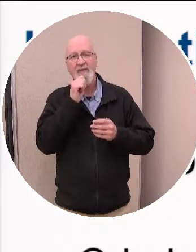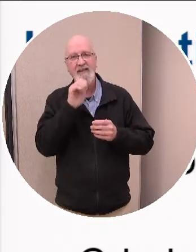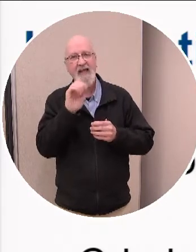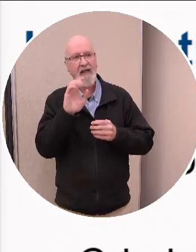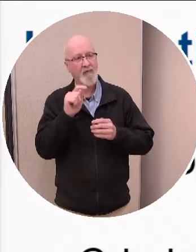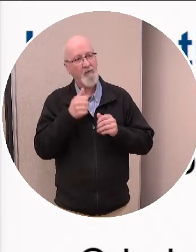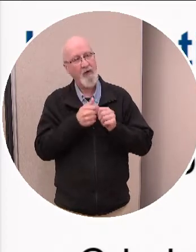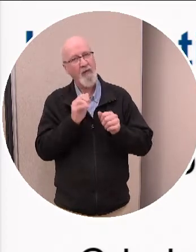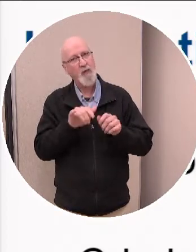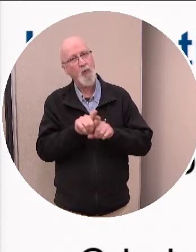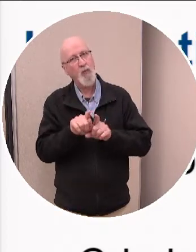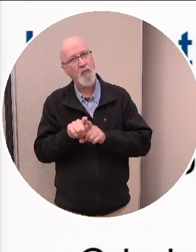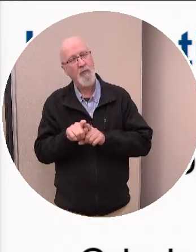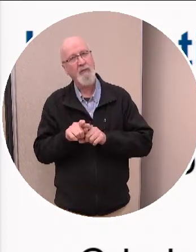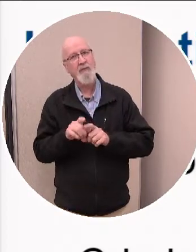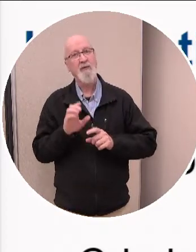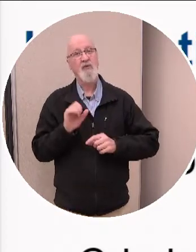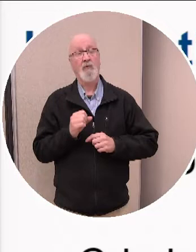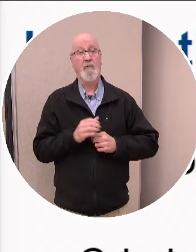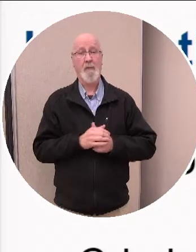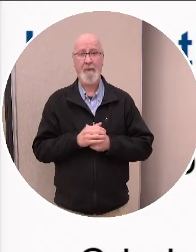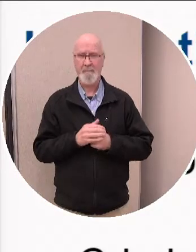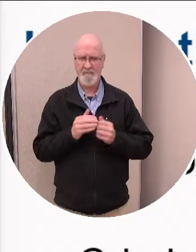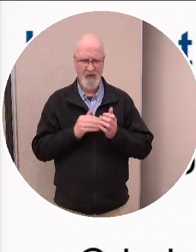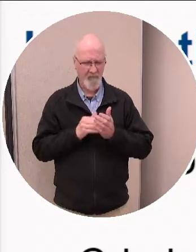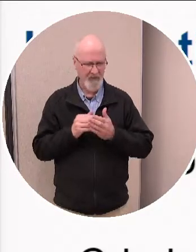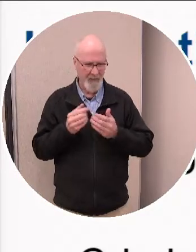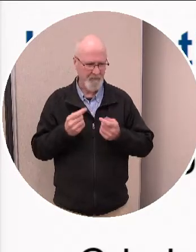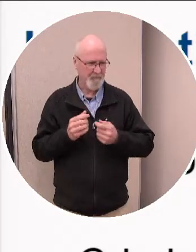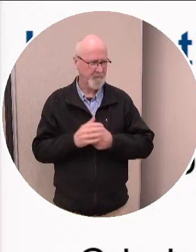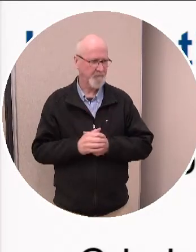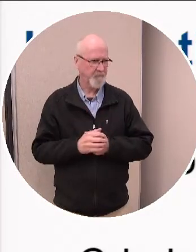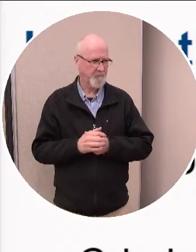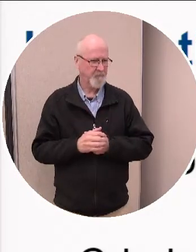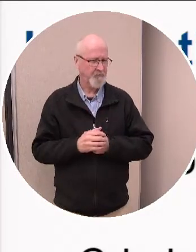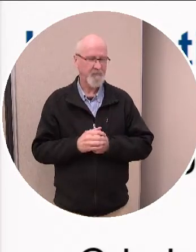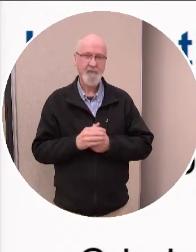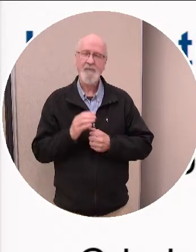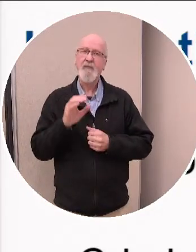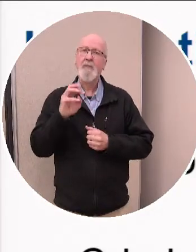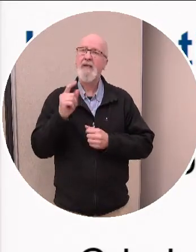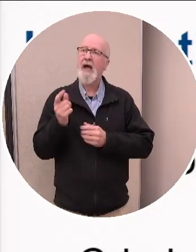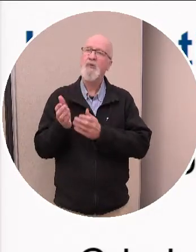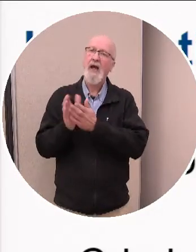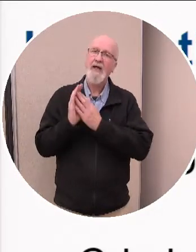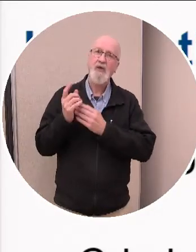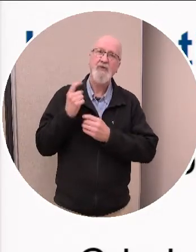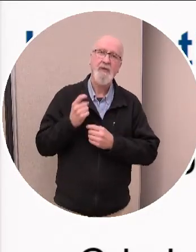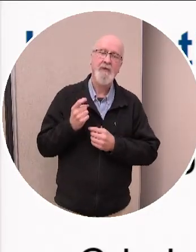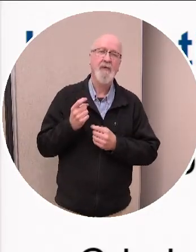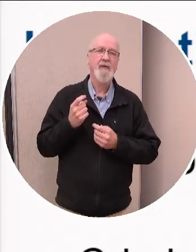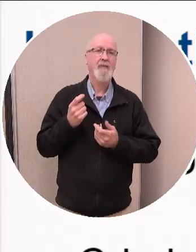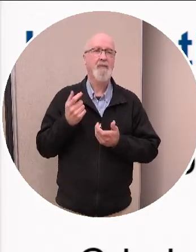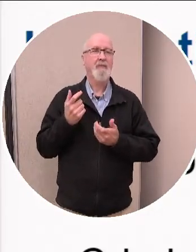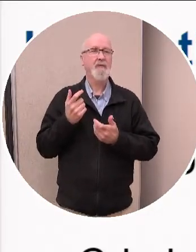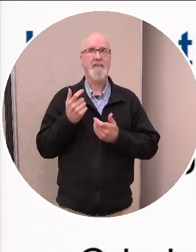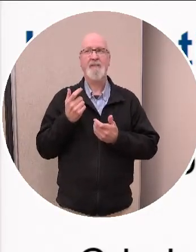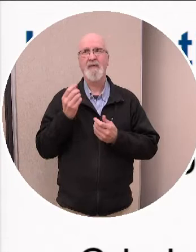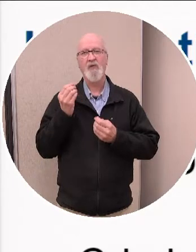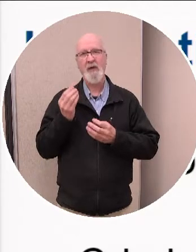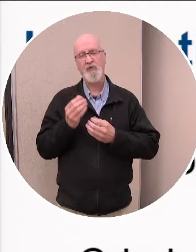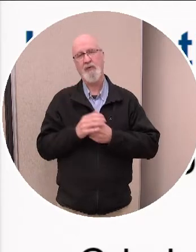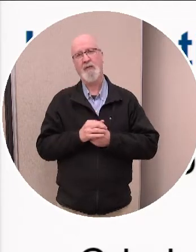for that reason, we're often asked by media or others with respect to particular